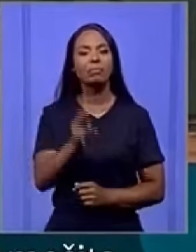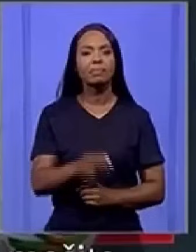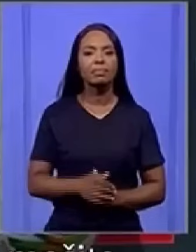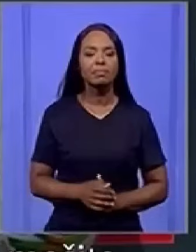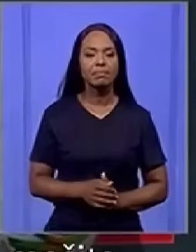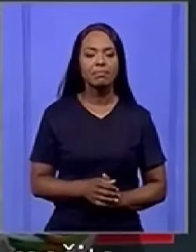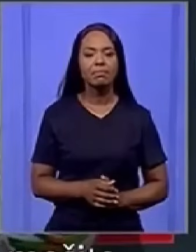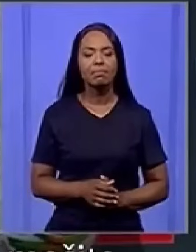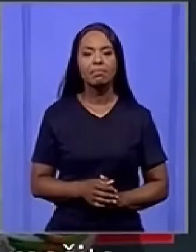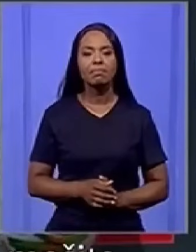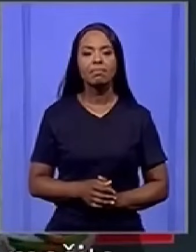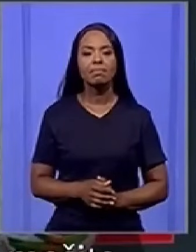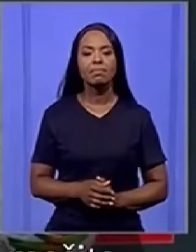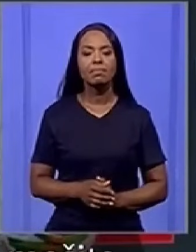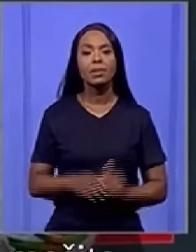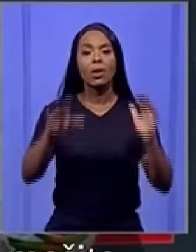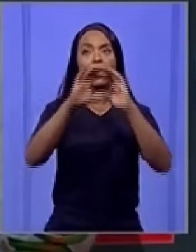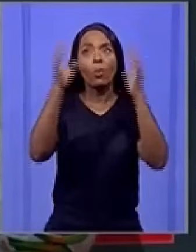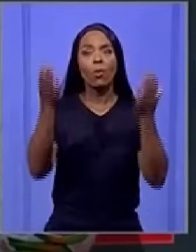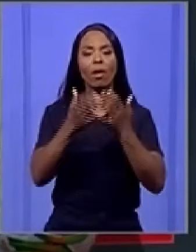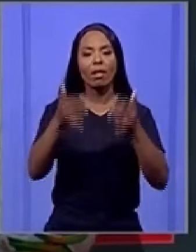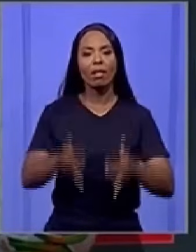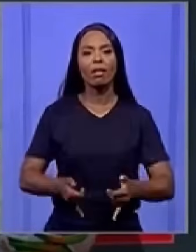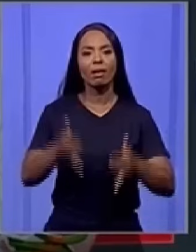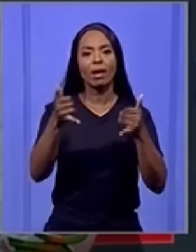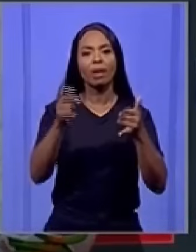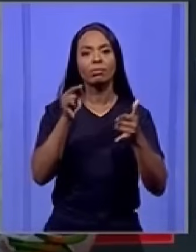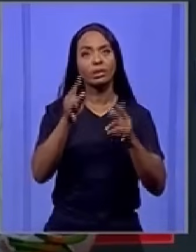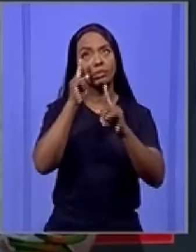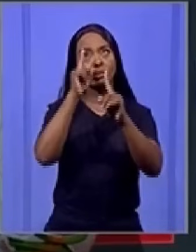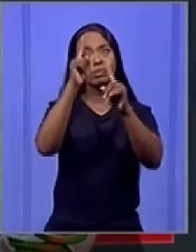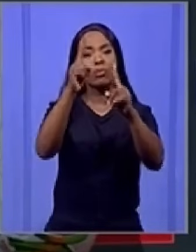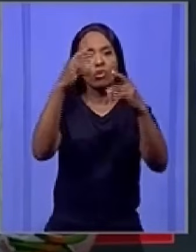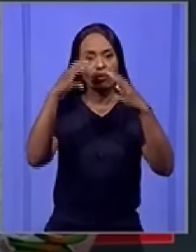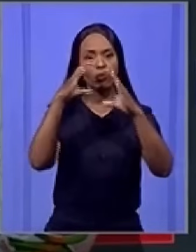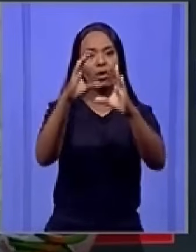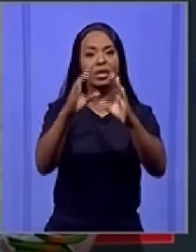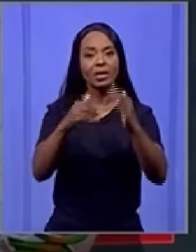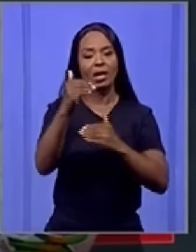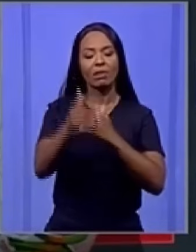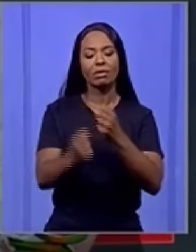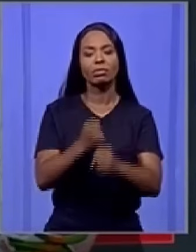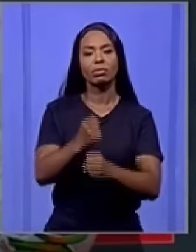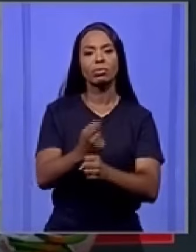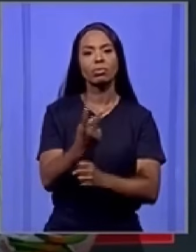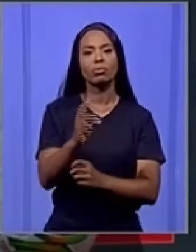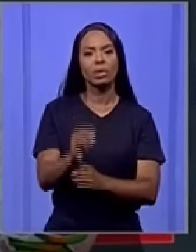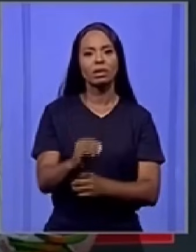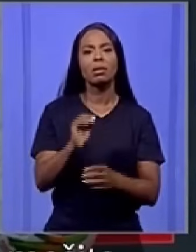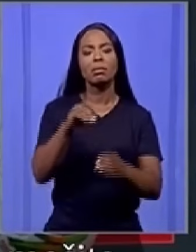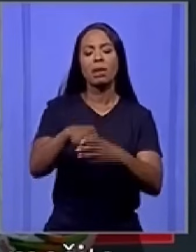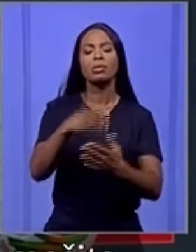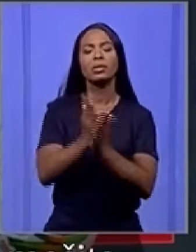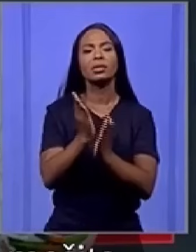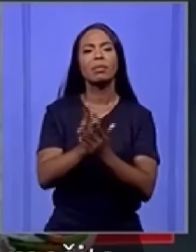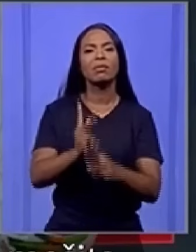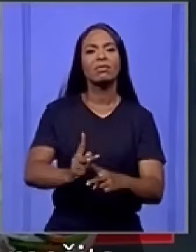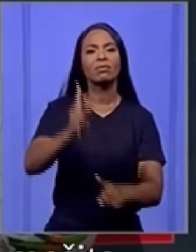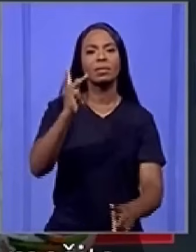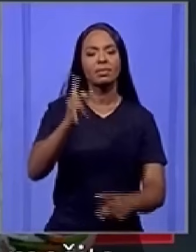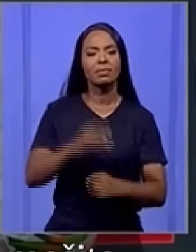to be on the World Cup, so after 23 years we had a semi-final in AFCON. So the